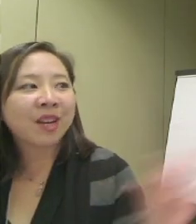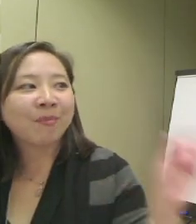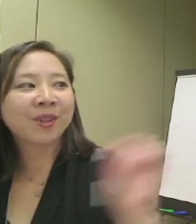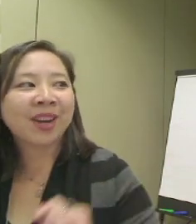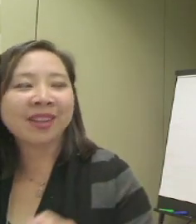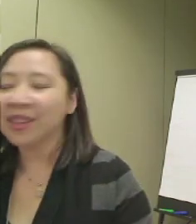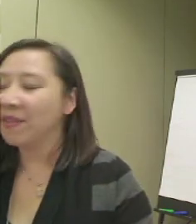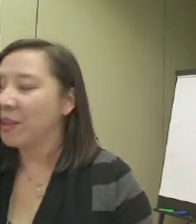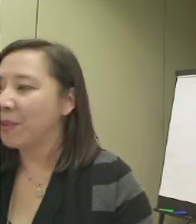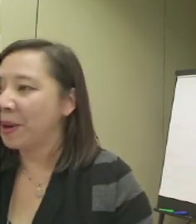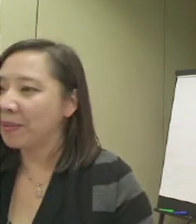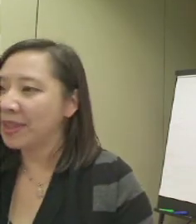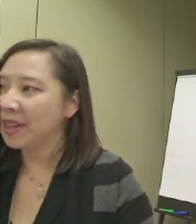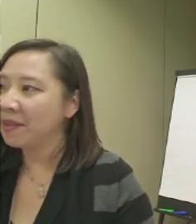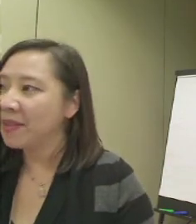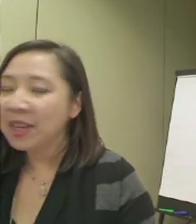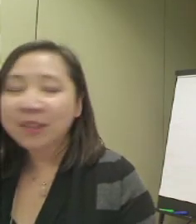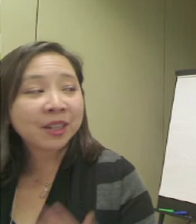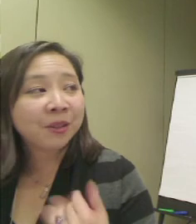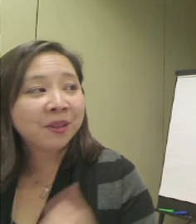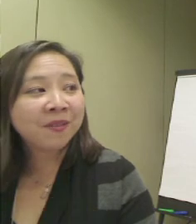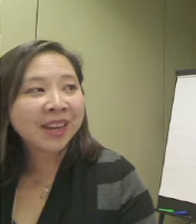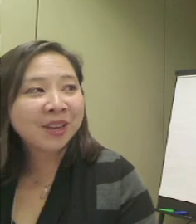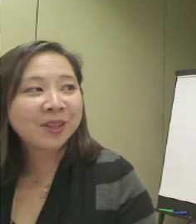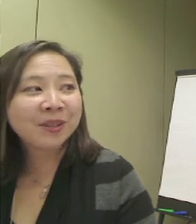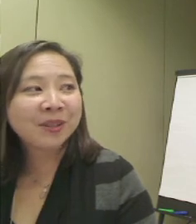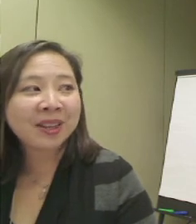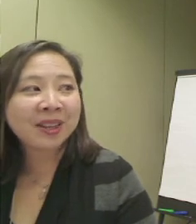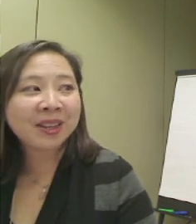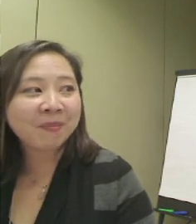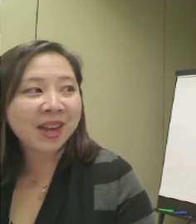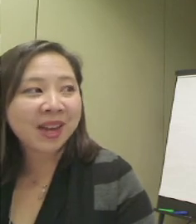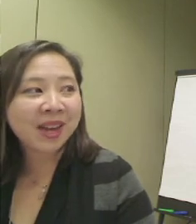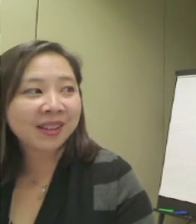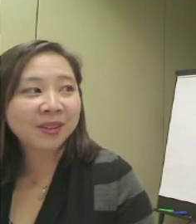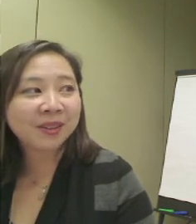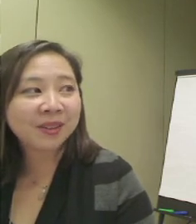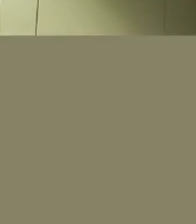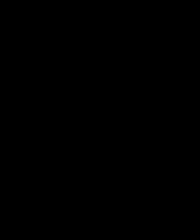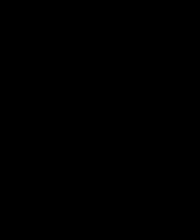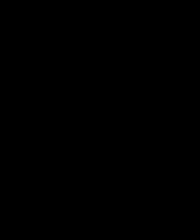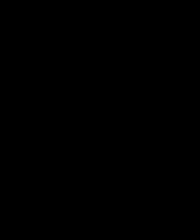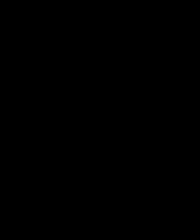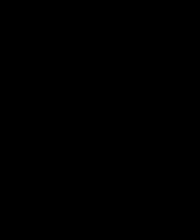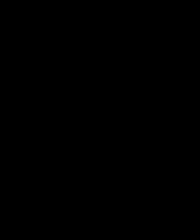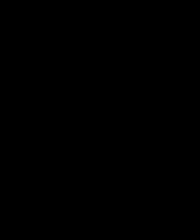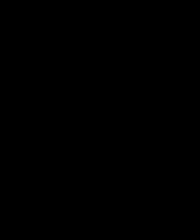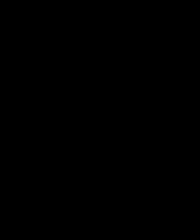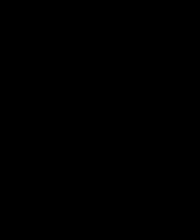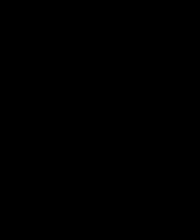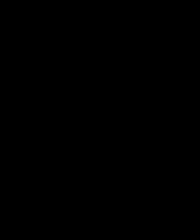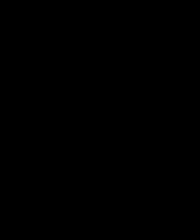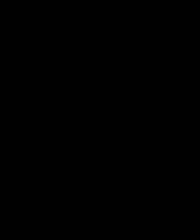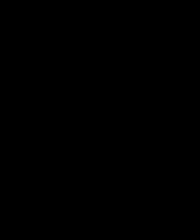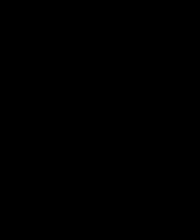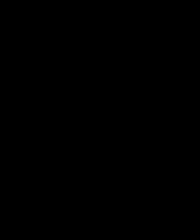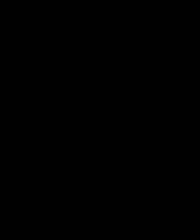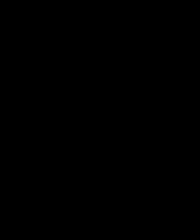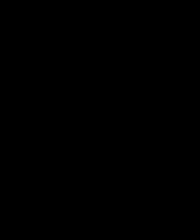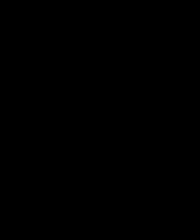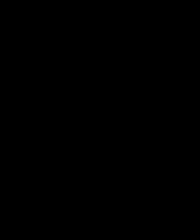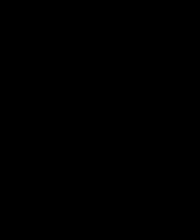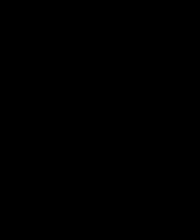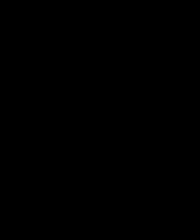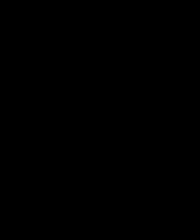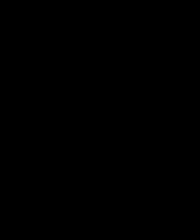And just a couple of shots of the program itself. So I do invite you to come and listen. And I'll talk a little bit more about how